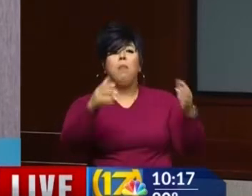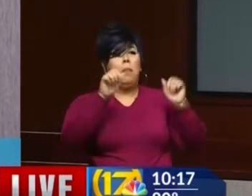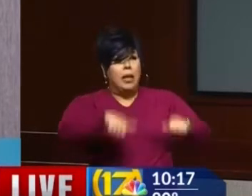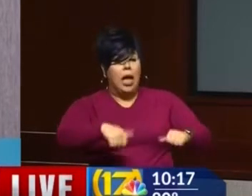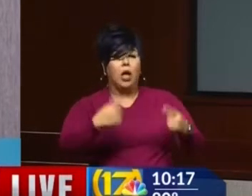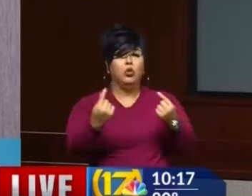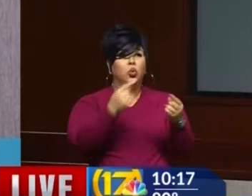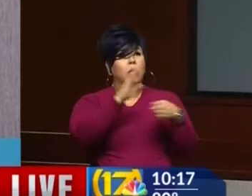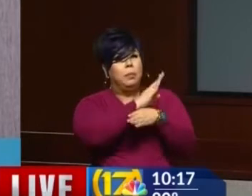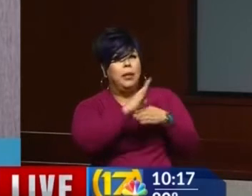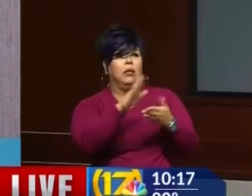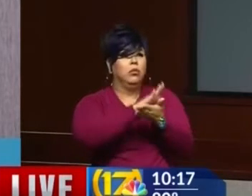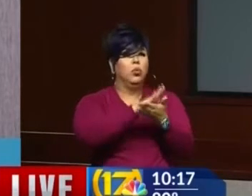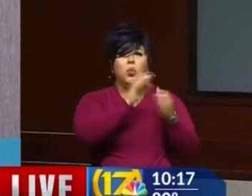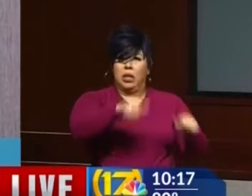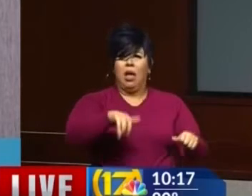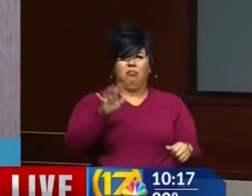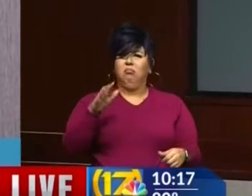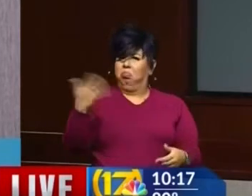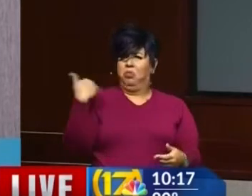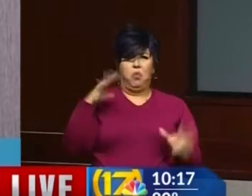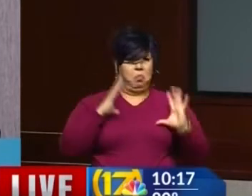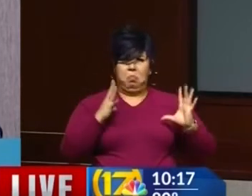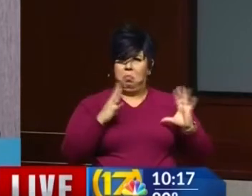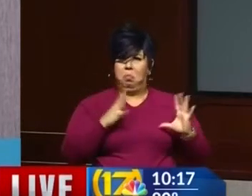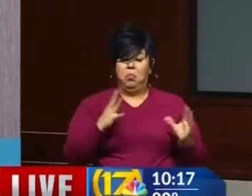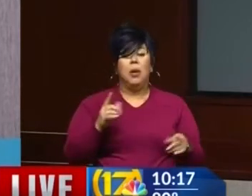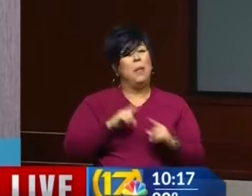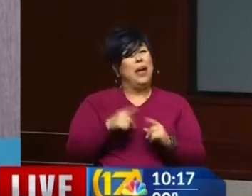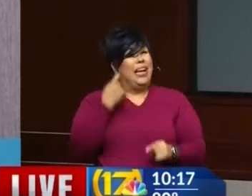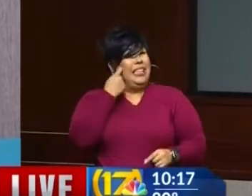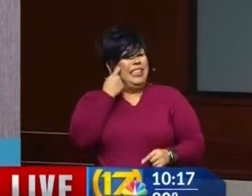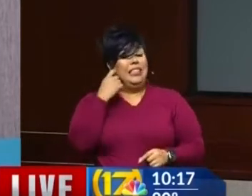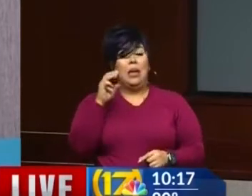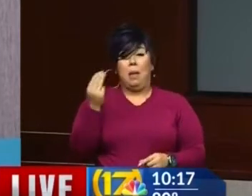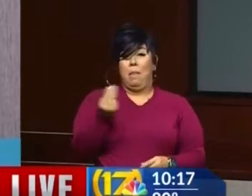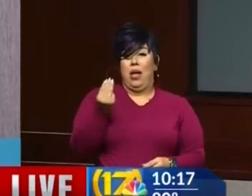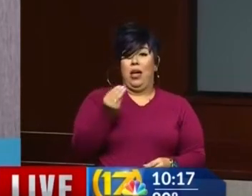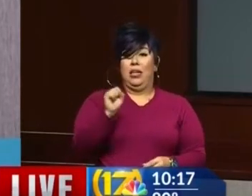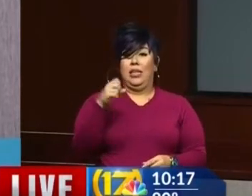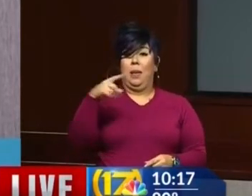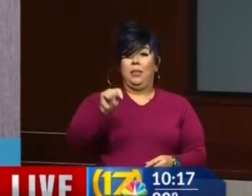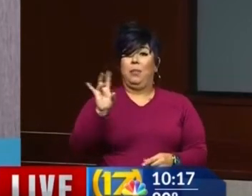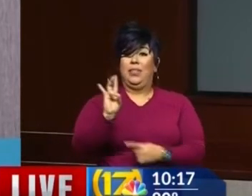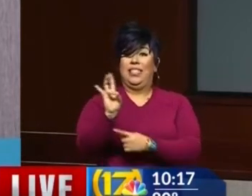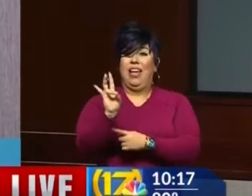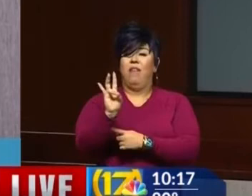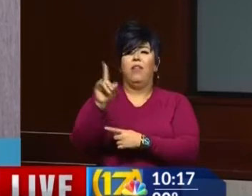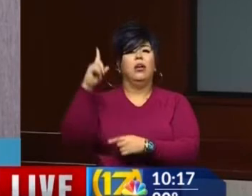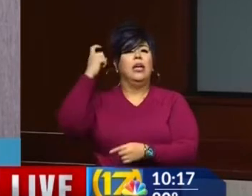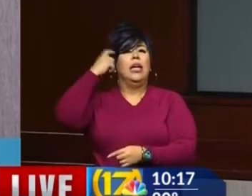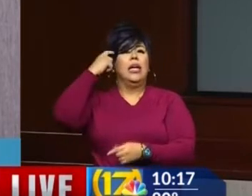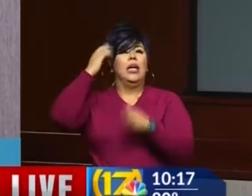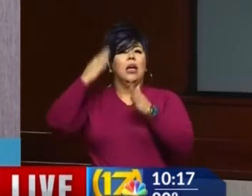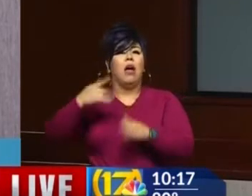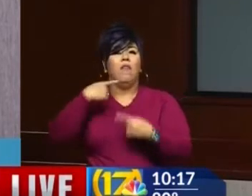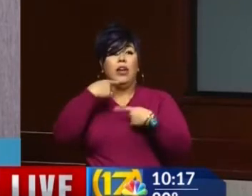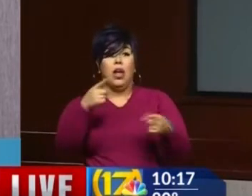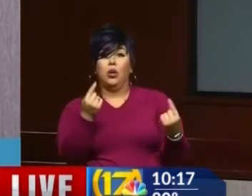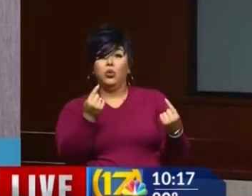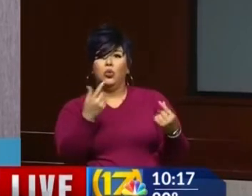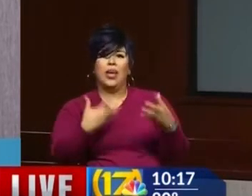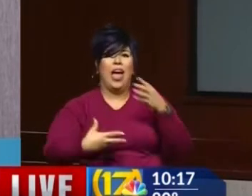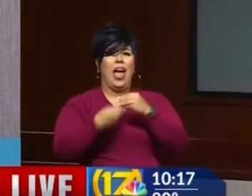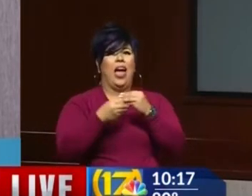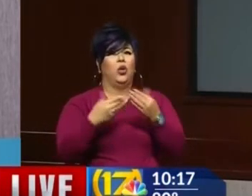activities in our community. On Monday, September 7th, Governor Newsom announced an adjustment to his